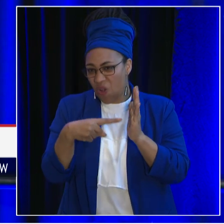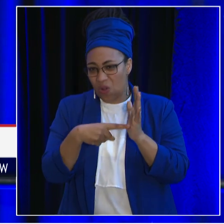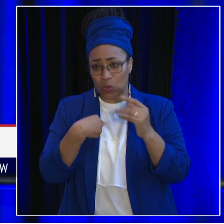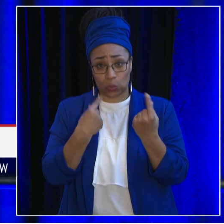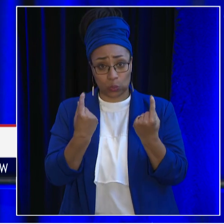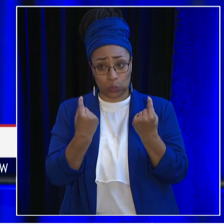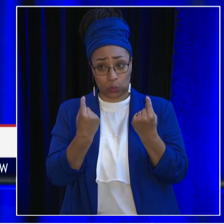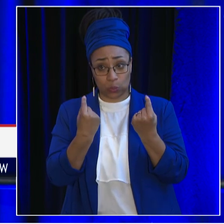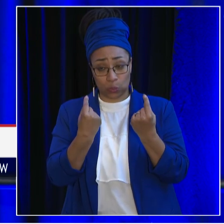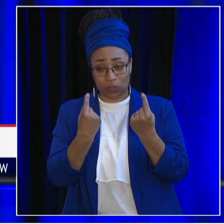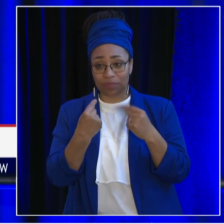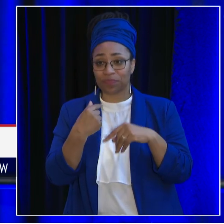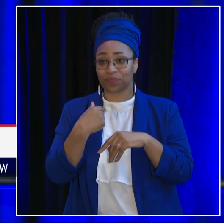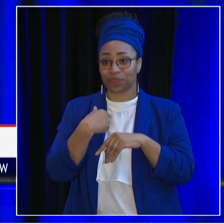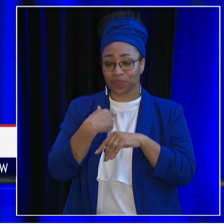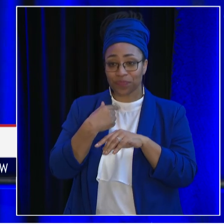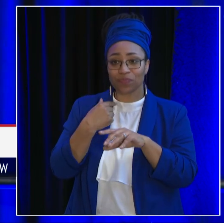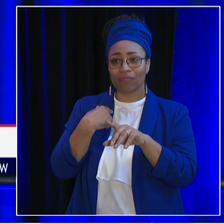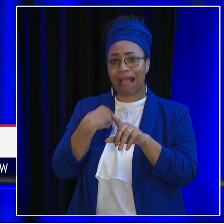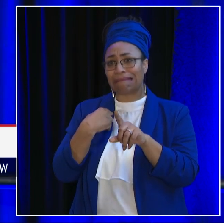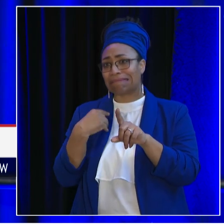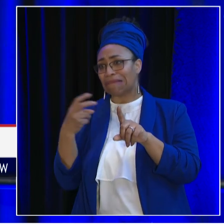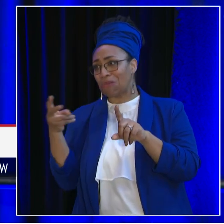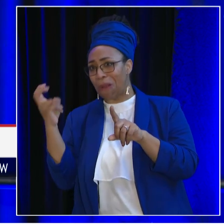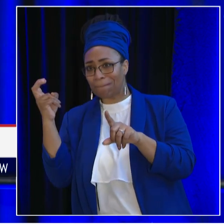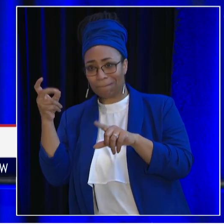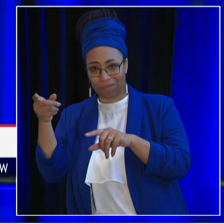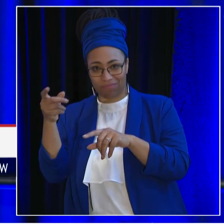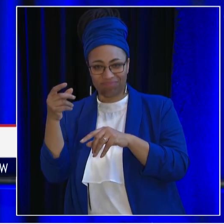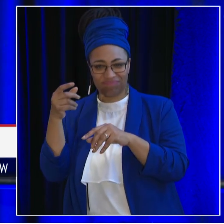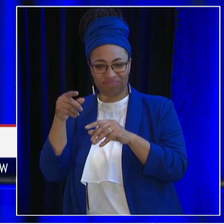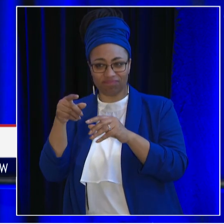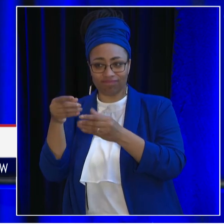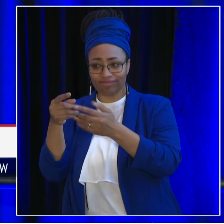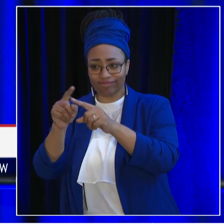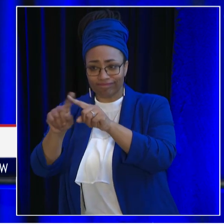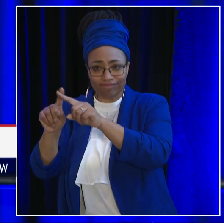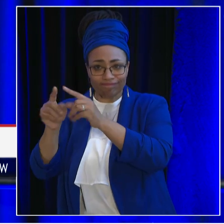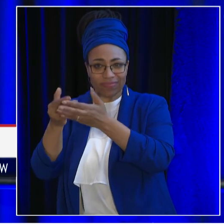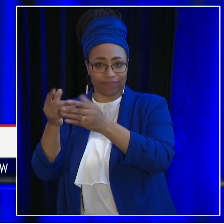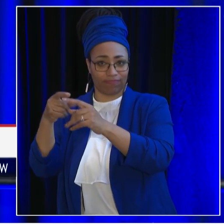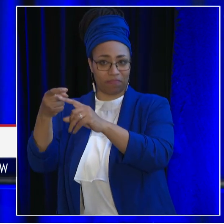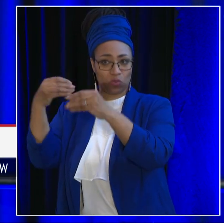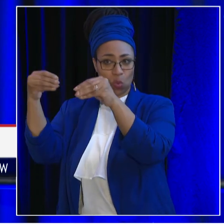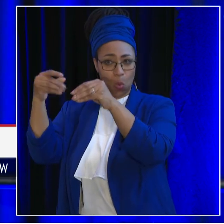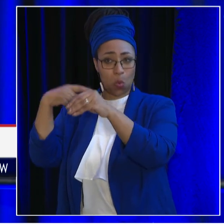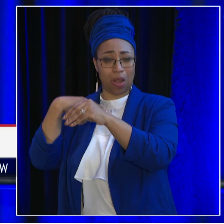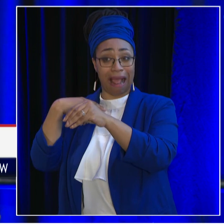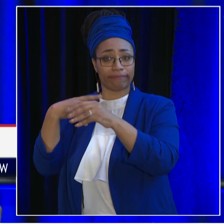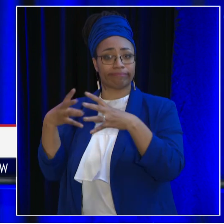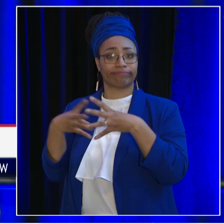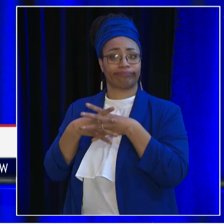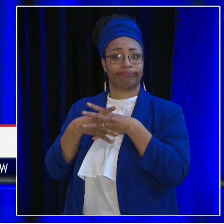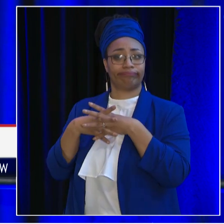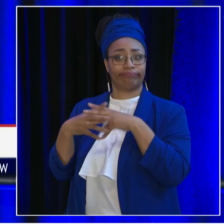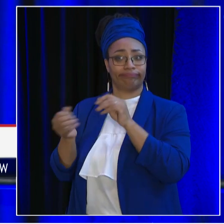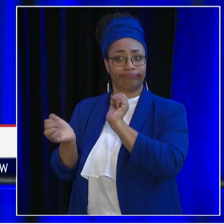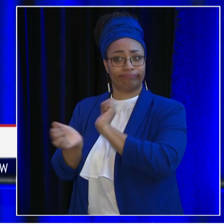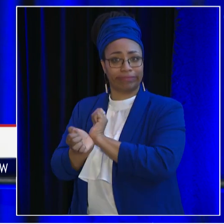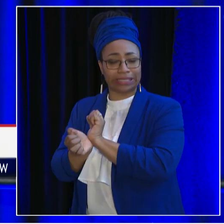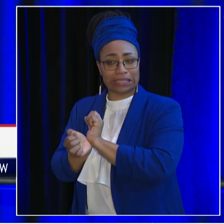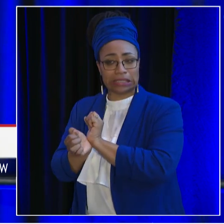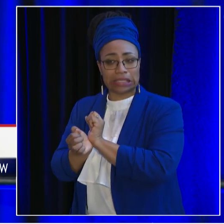pay for your mother's rent. I was arrested, and I lost my right to vote for the rest of my life.